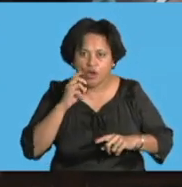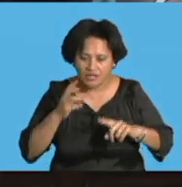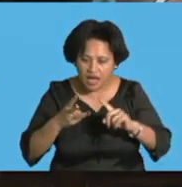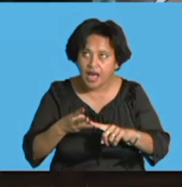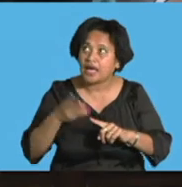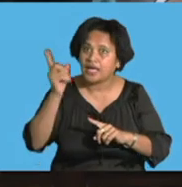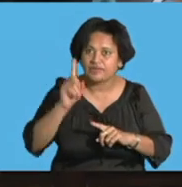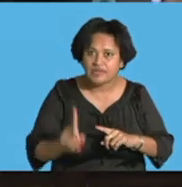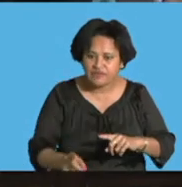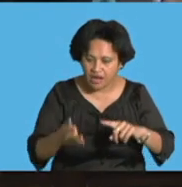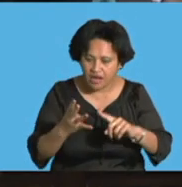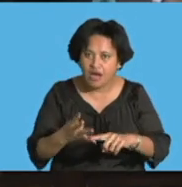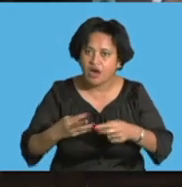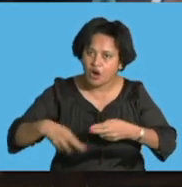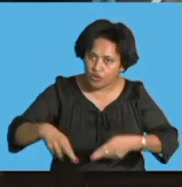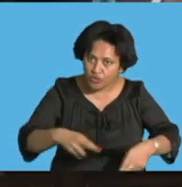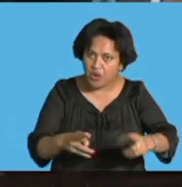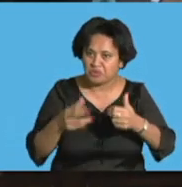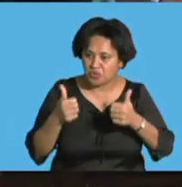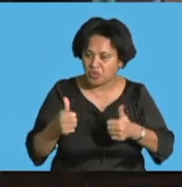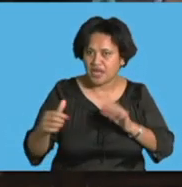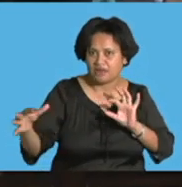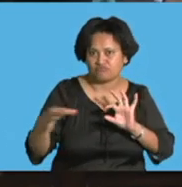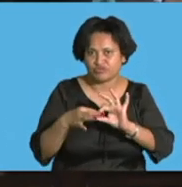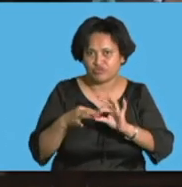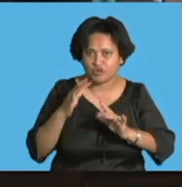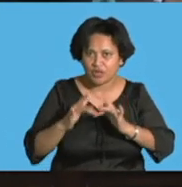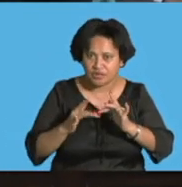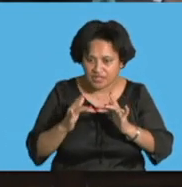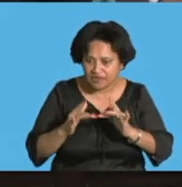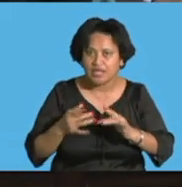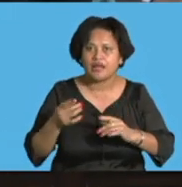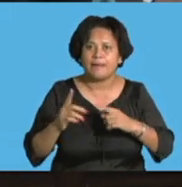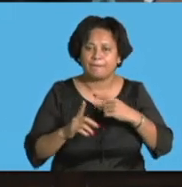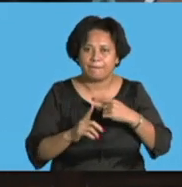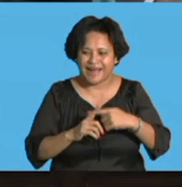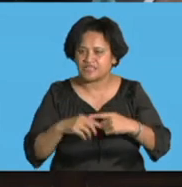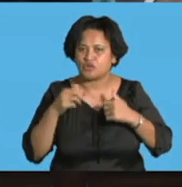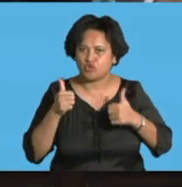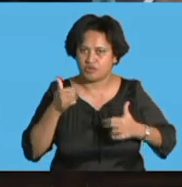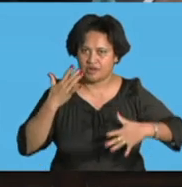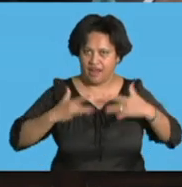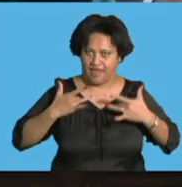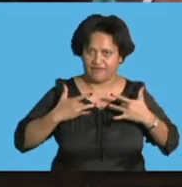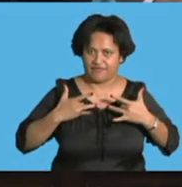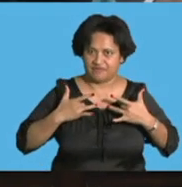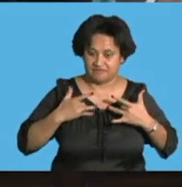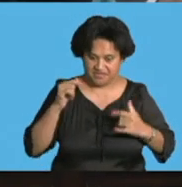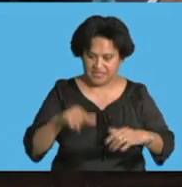and bridges, improved connectivity, and the ability to make a good living. The national budget